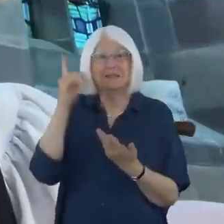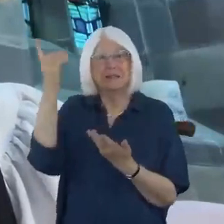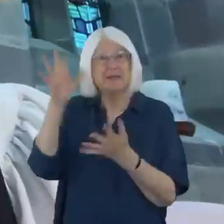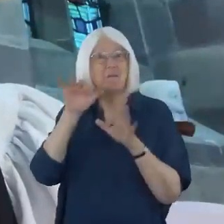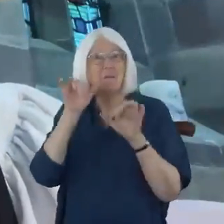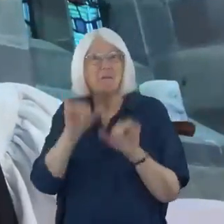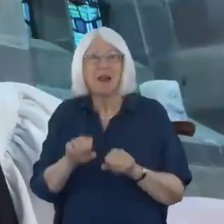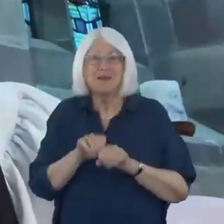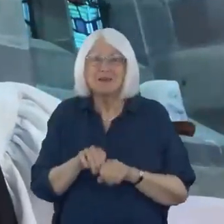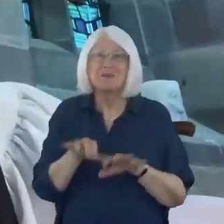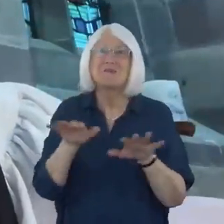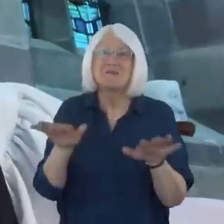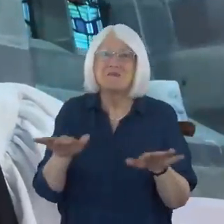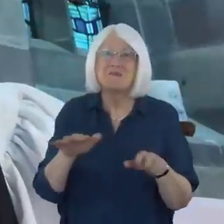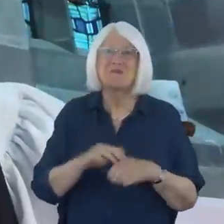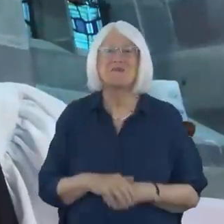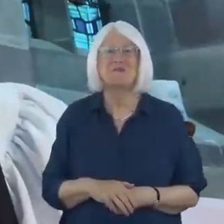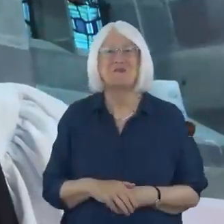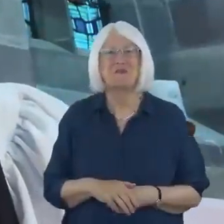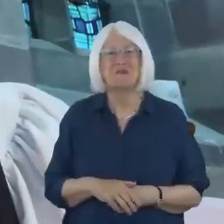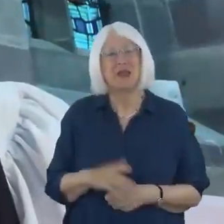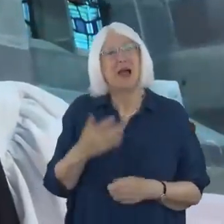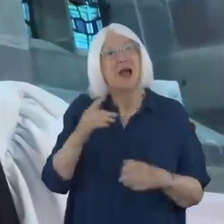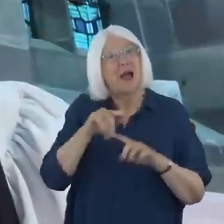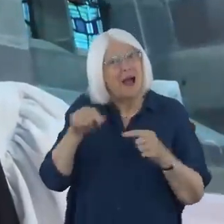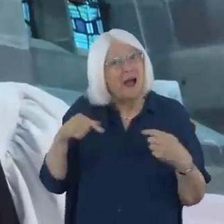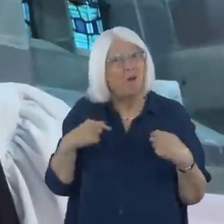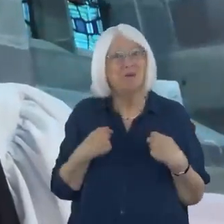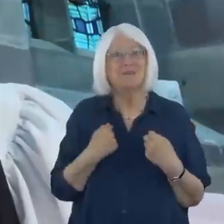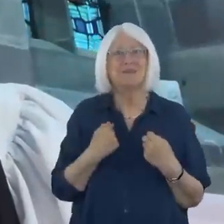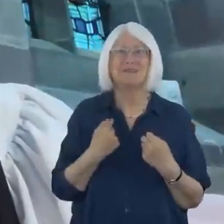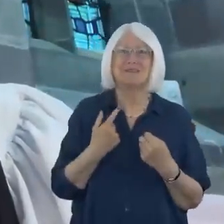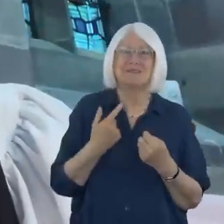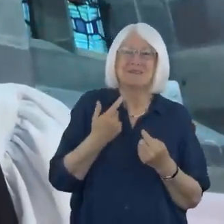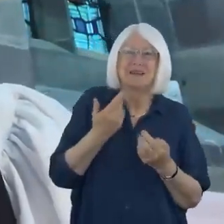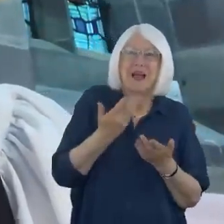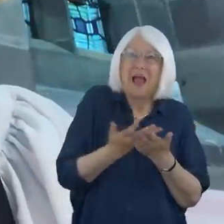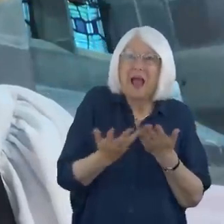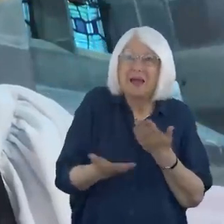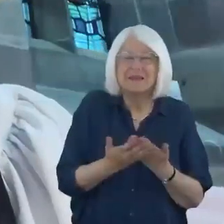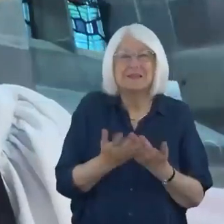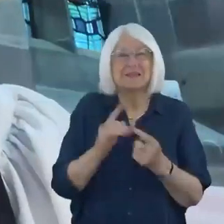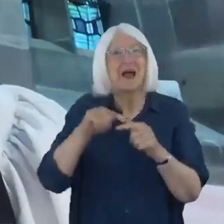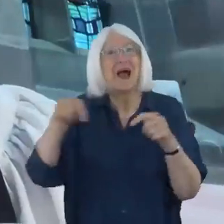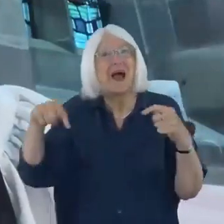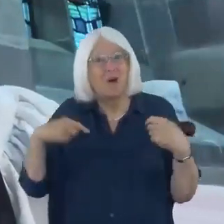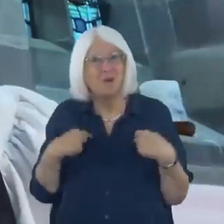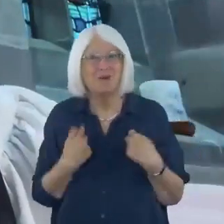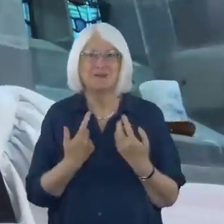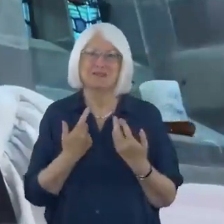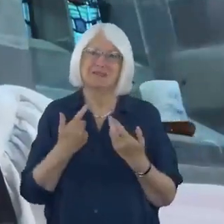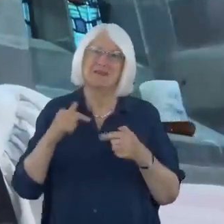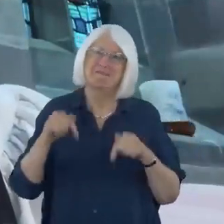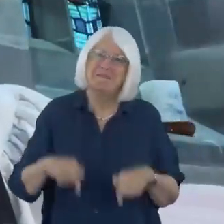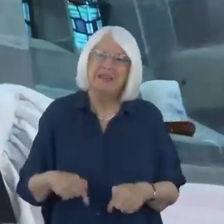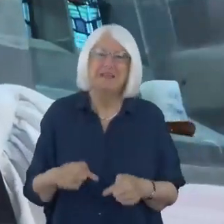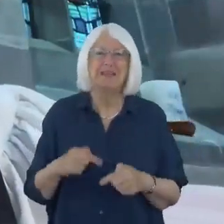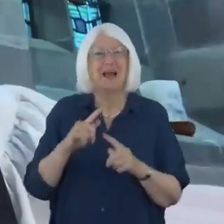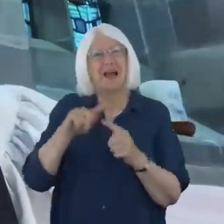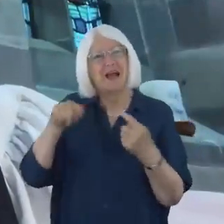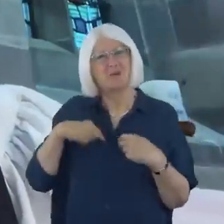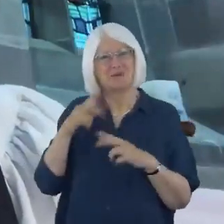world. Ours are the hand. Ours are the feet. Ours are the eyes.